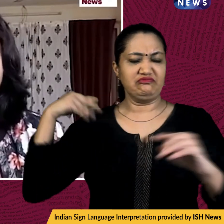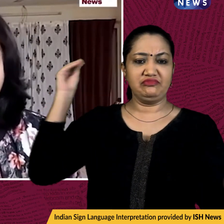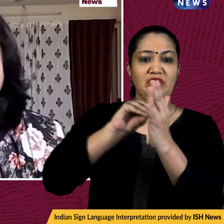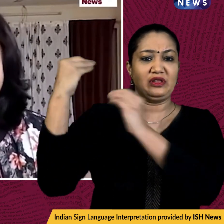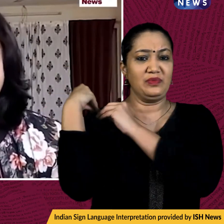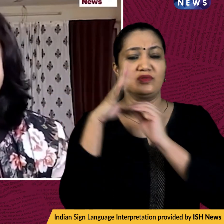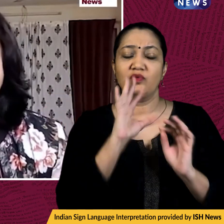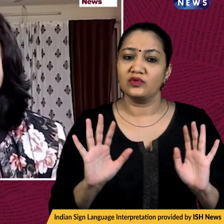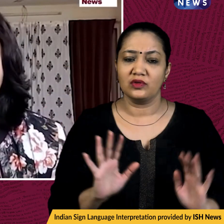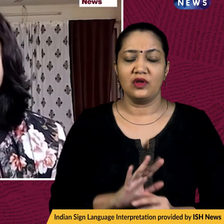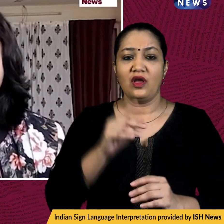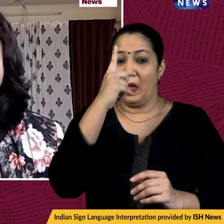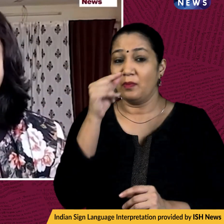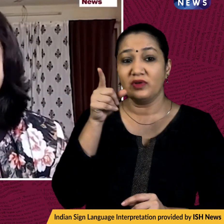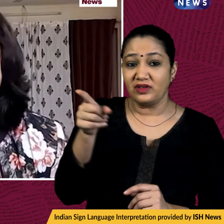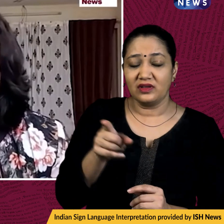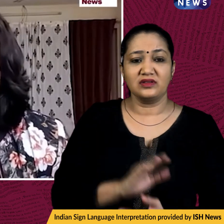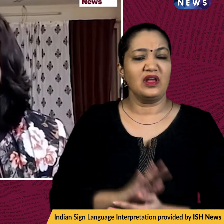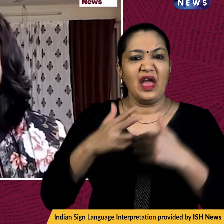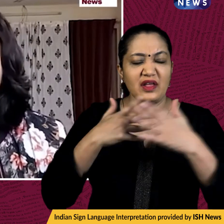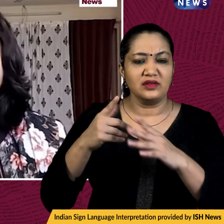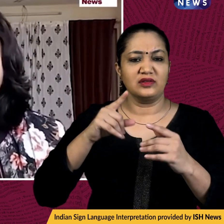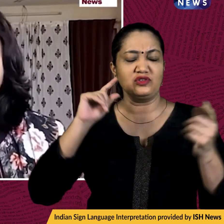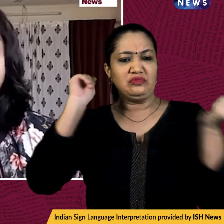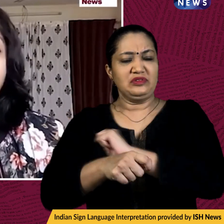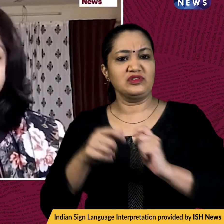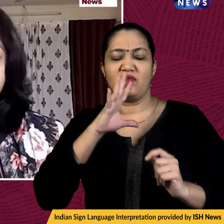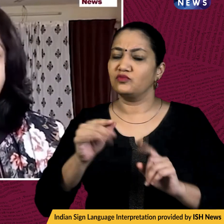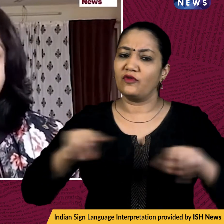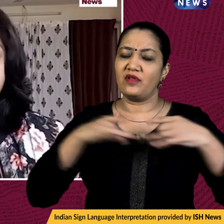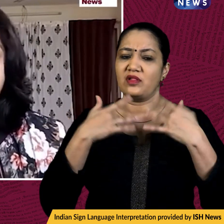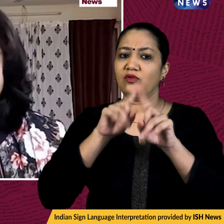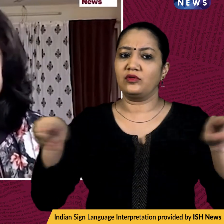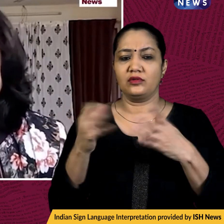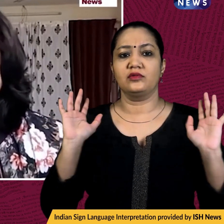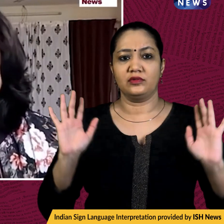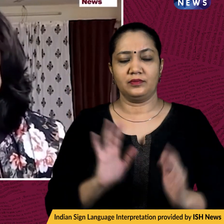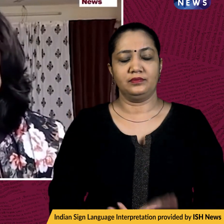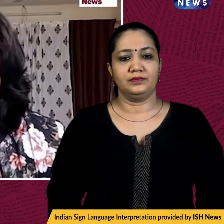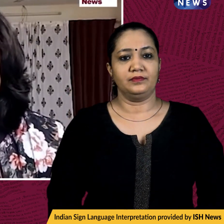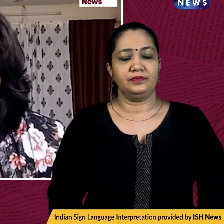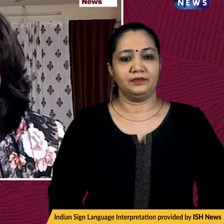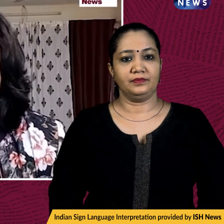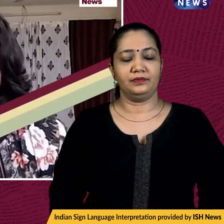historical responsibility to ensure that Vladimir Putin does not turn the clocks back, end quote.